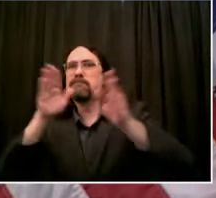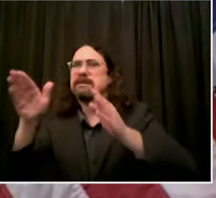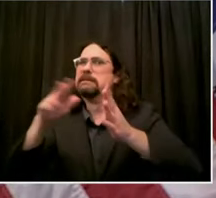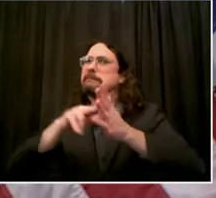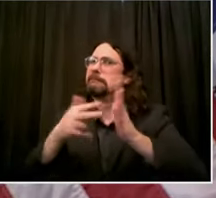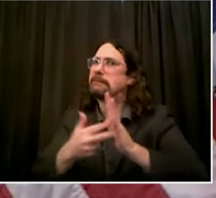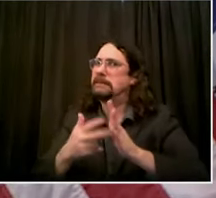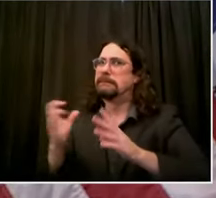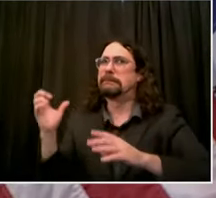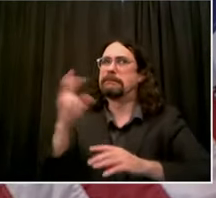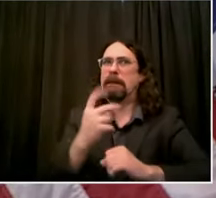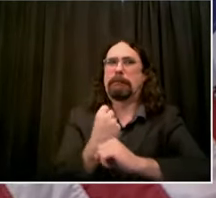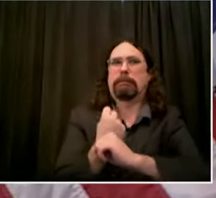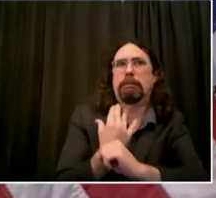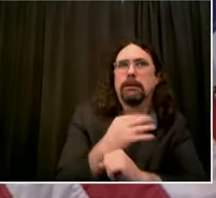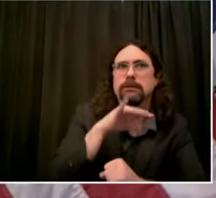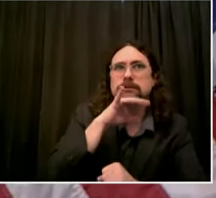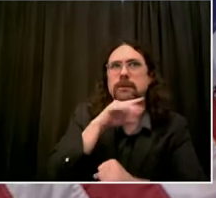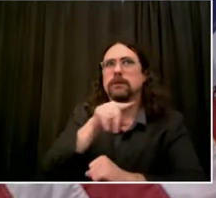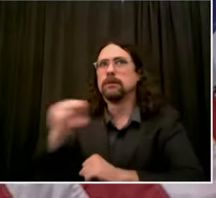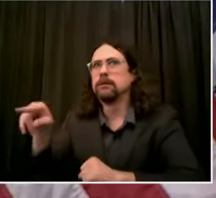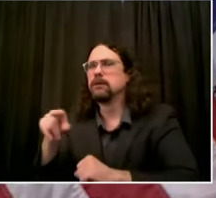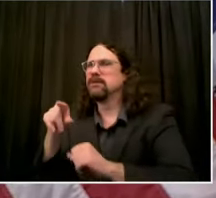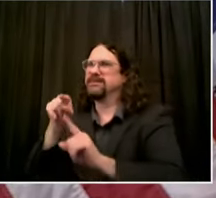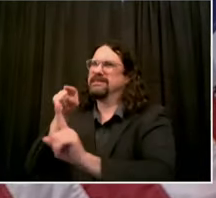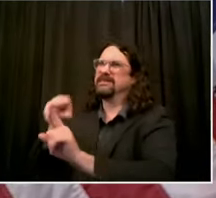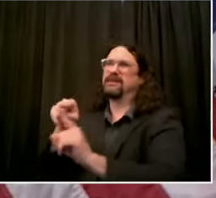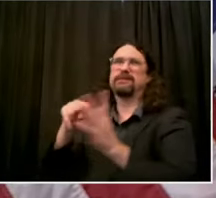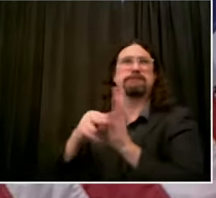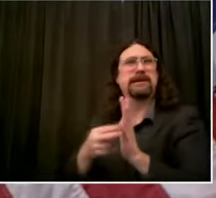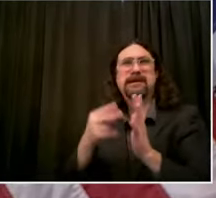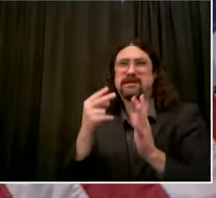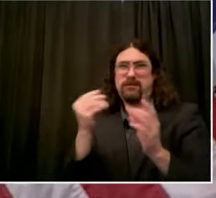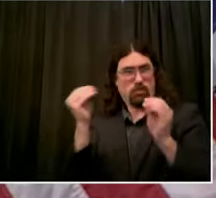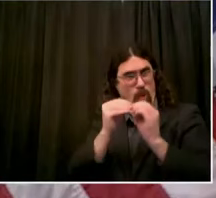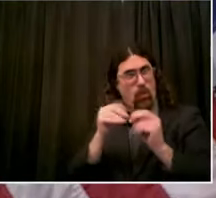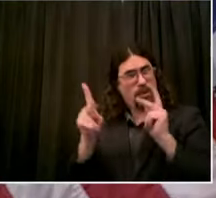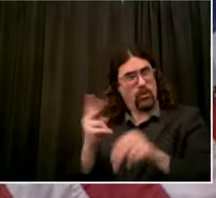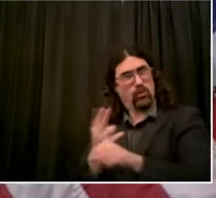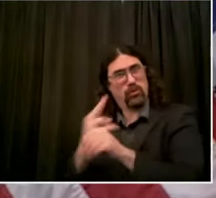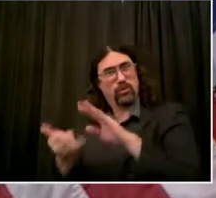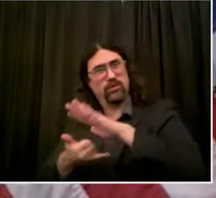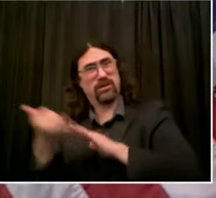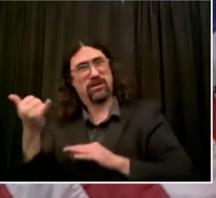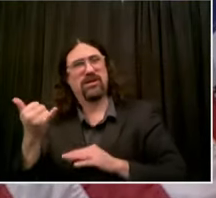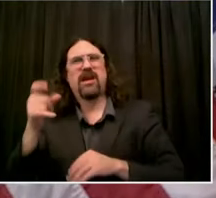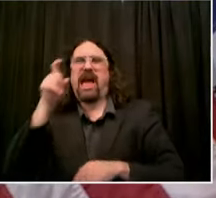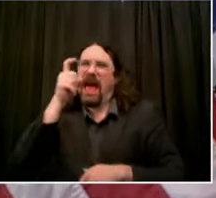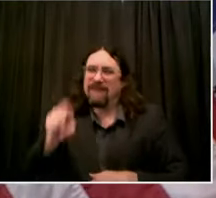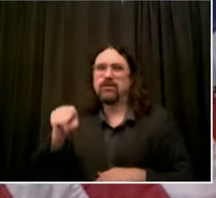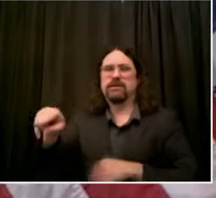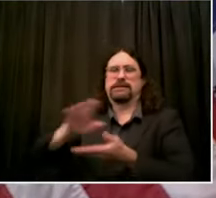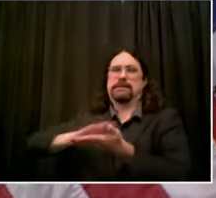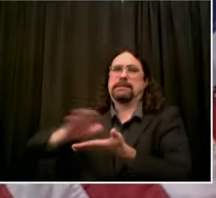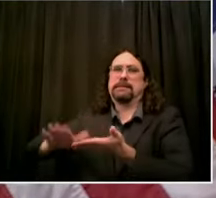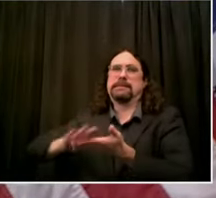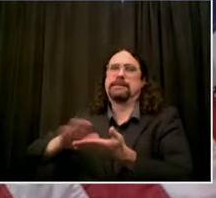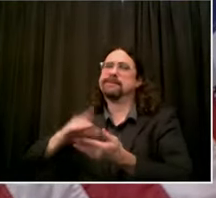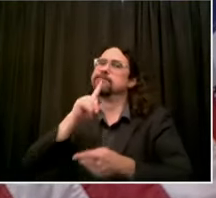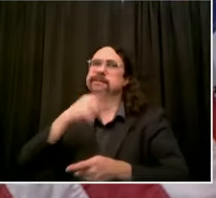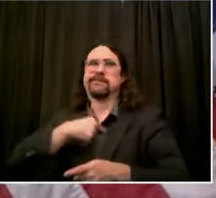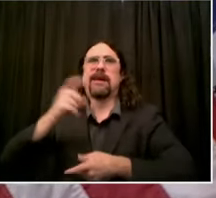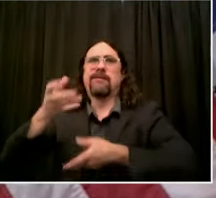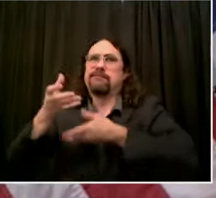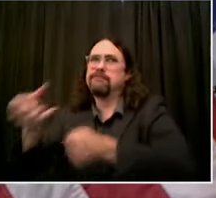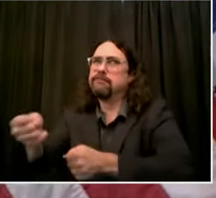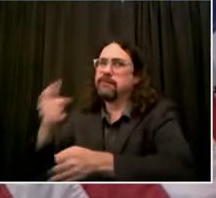ago with the head of the MTA, Pat Foy. Constructive conversation. We've offered ideas to the MTA about what we think will make it work